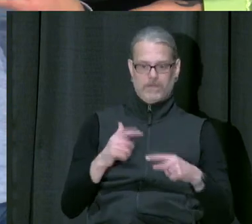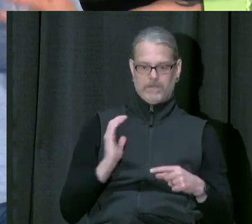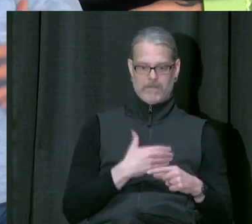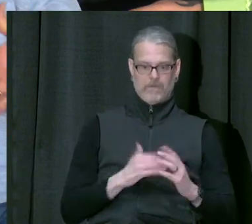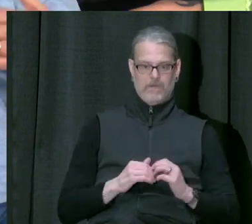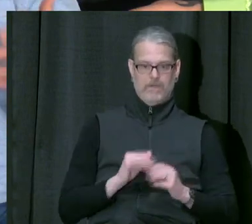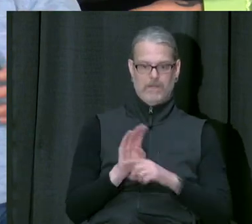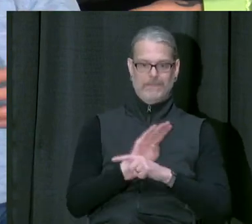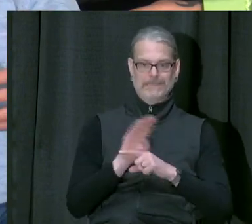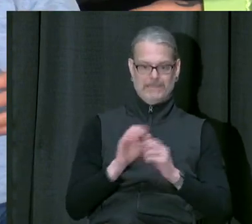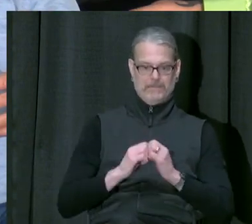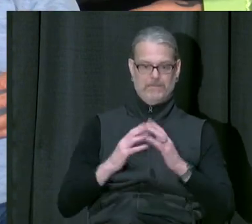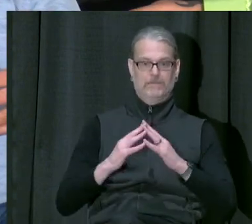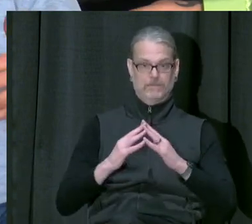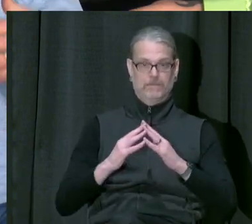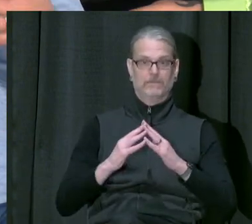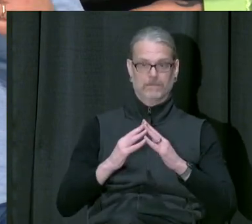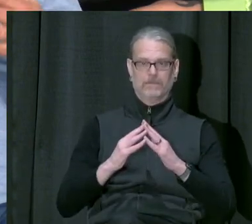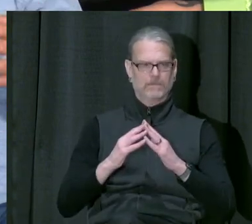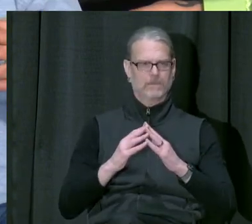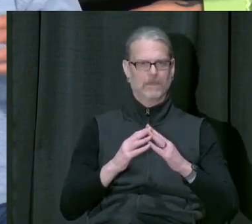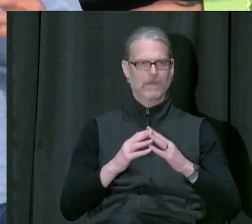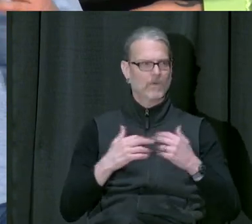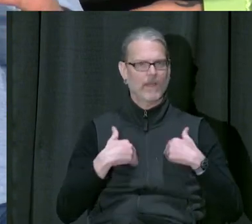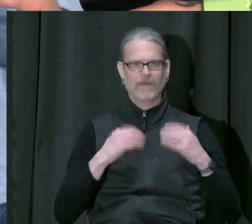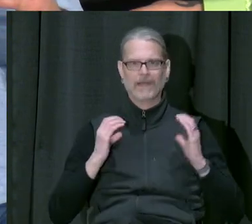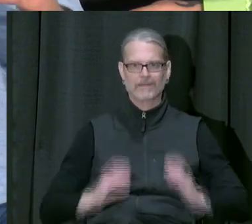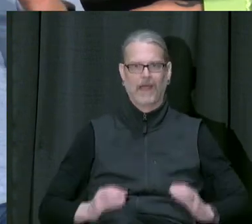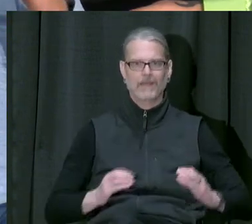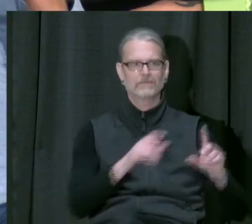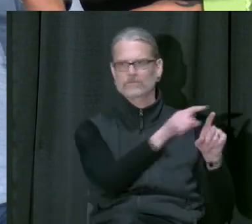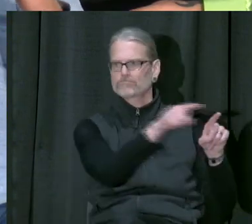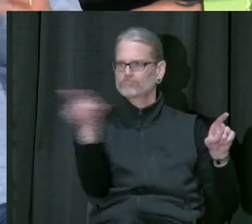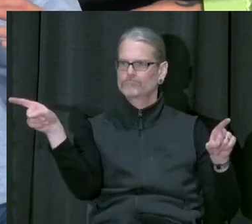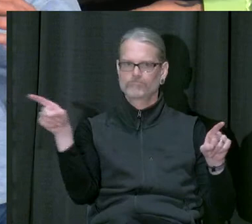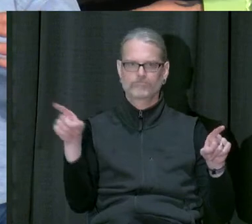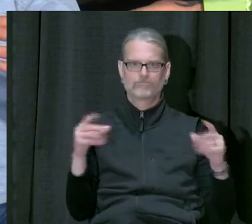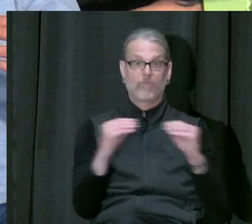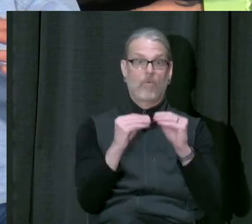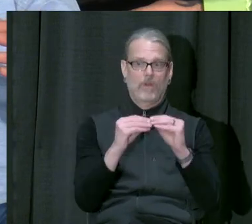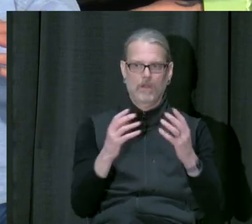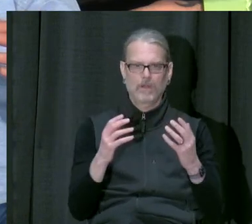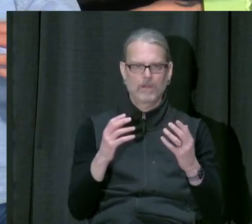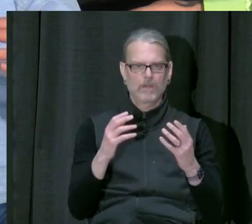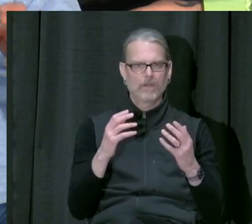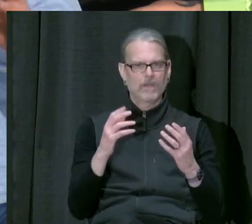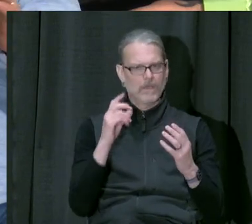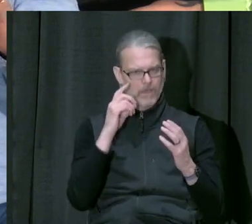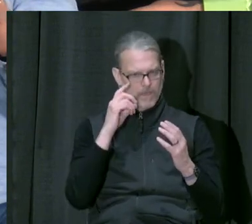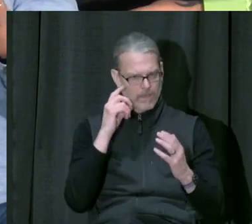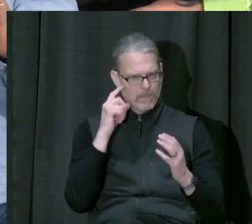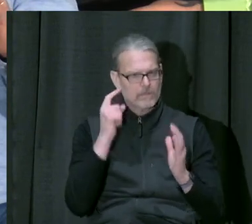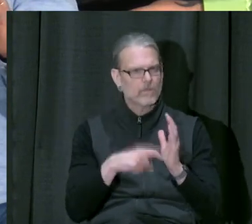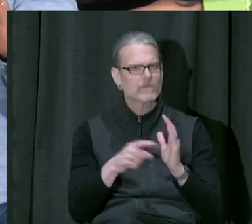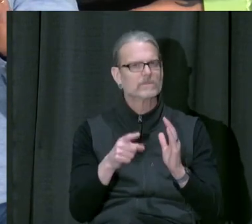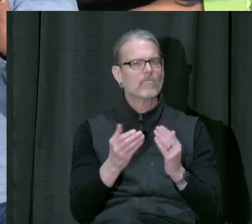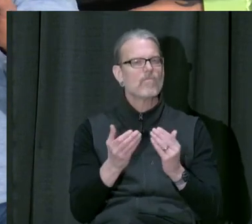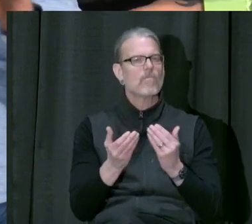business and we started working with more and more clients, we realized that almost every time, right,